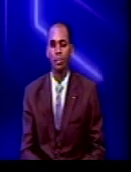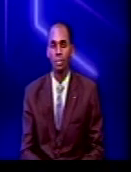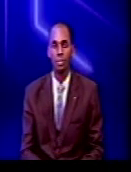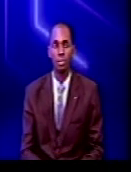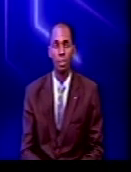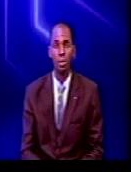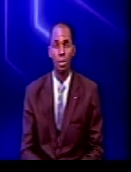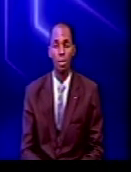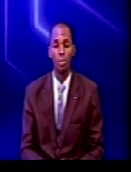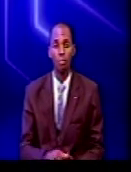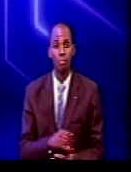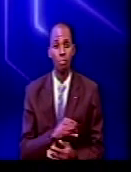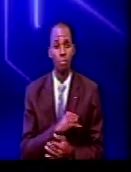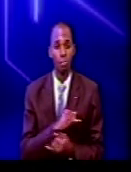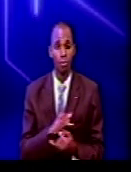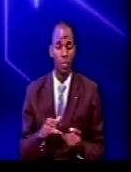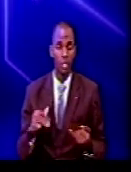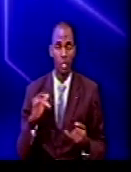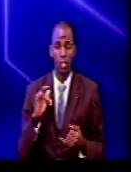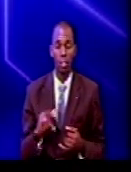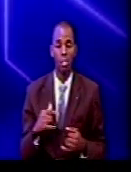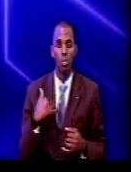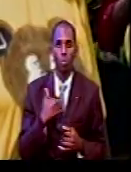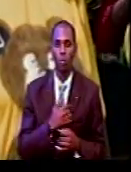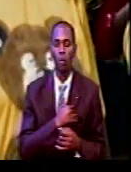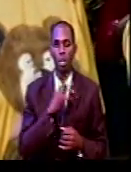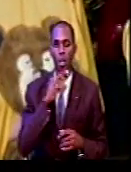A louder amen.